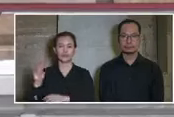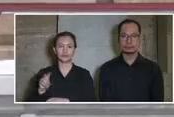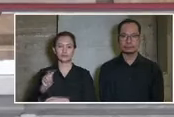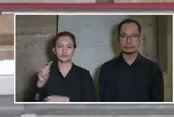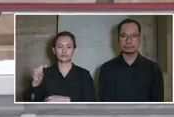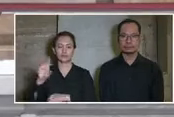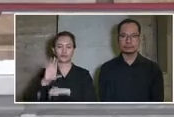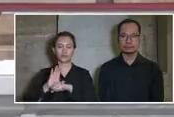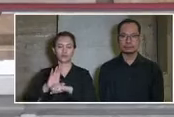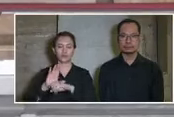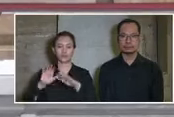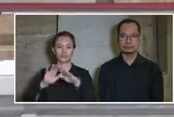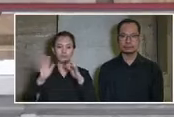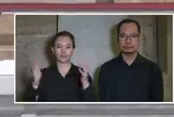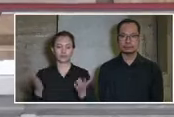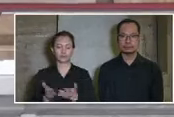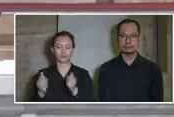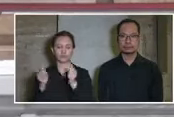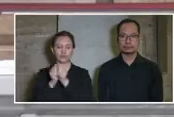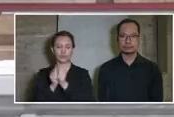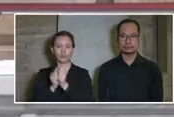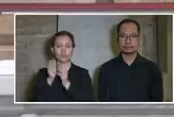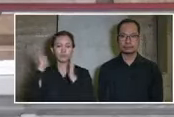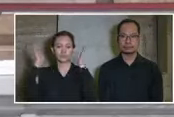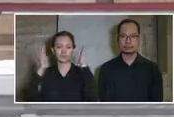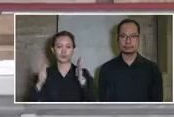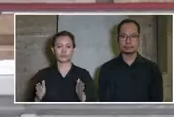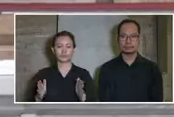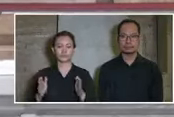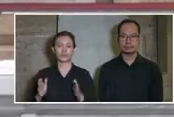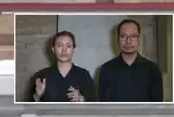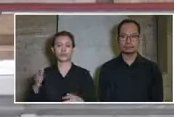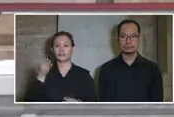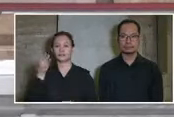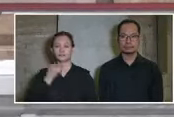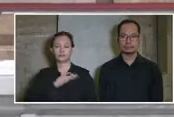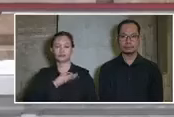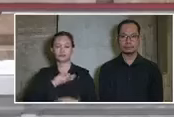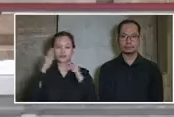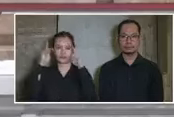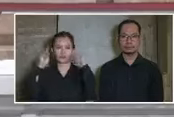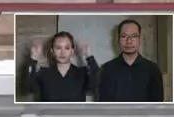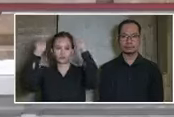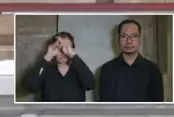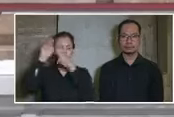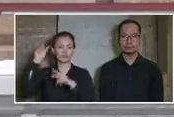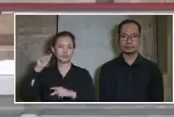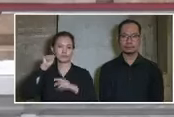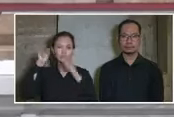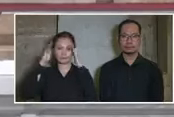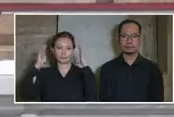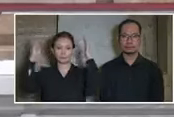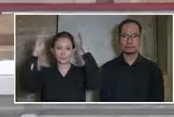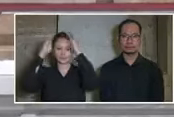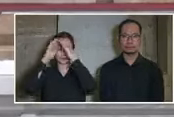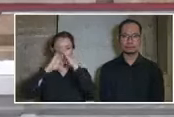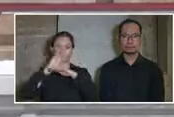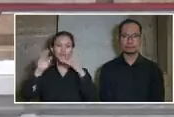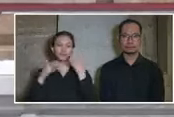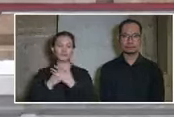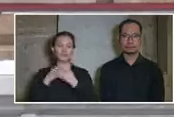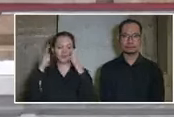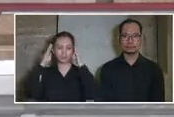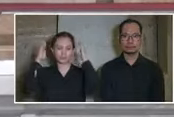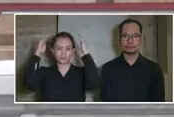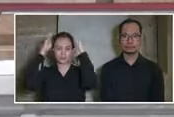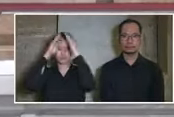earth, with your servant Francis our Pope and Jose our Bishop, the order of bishops,